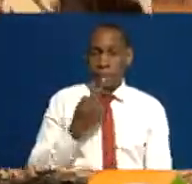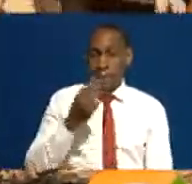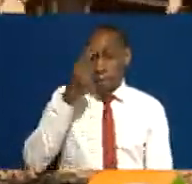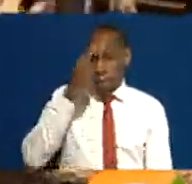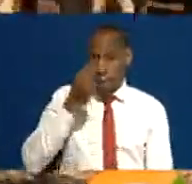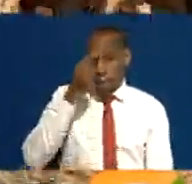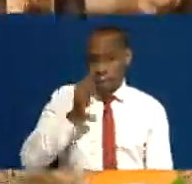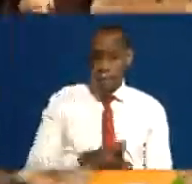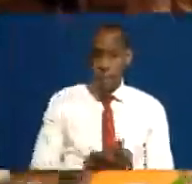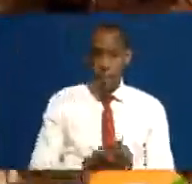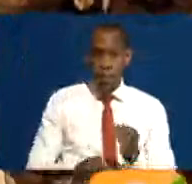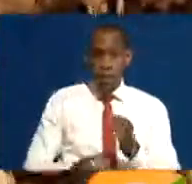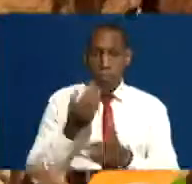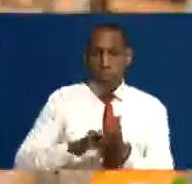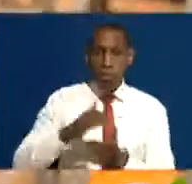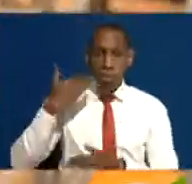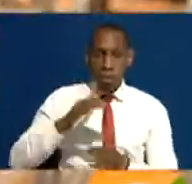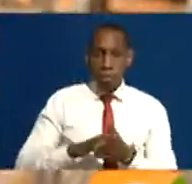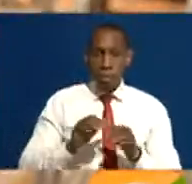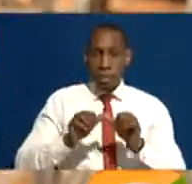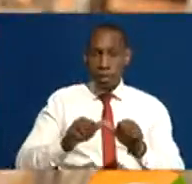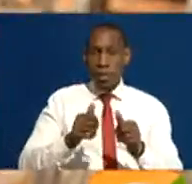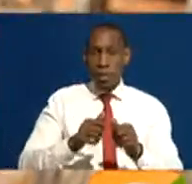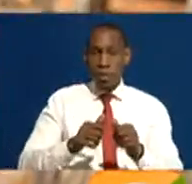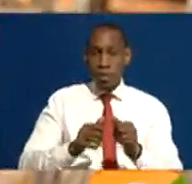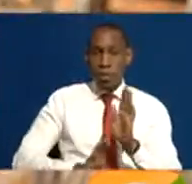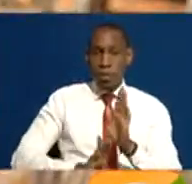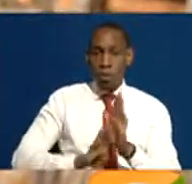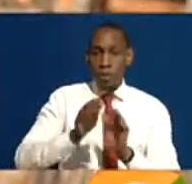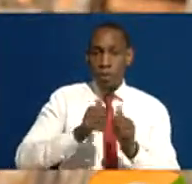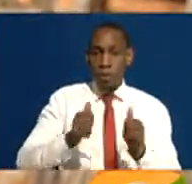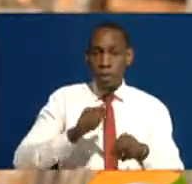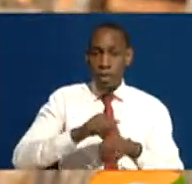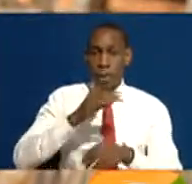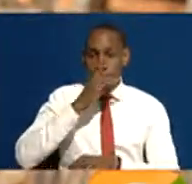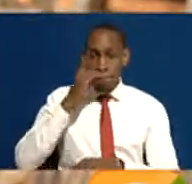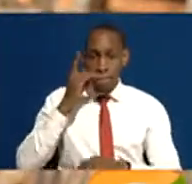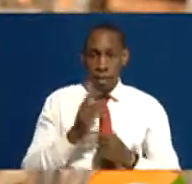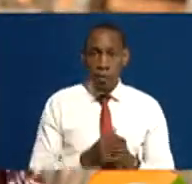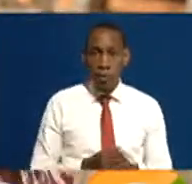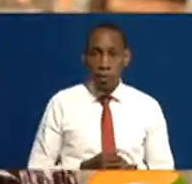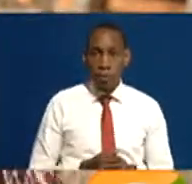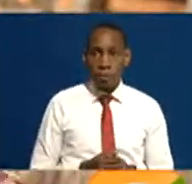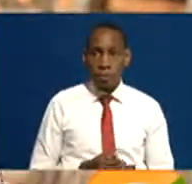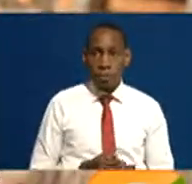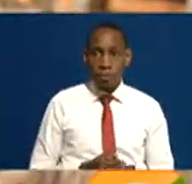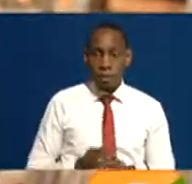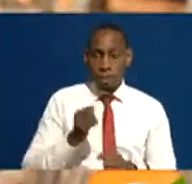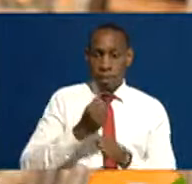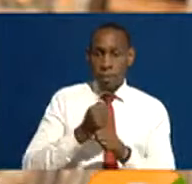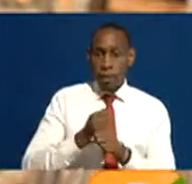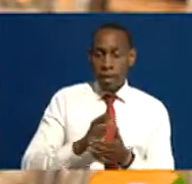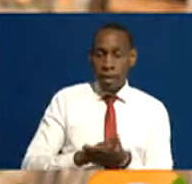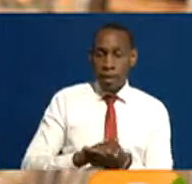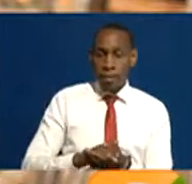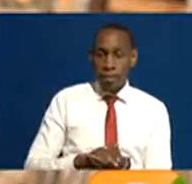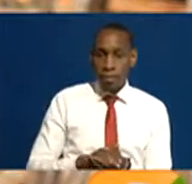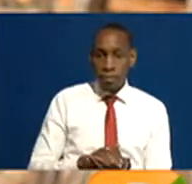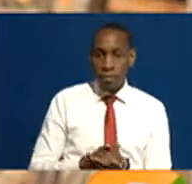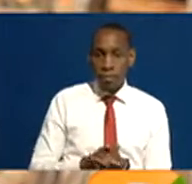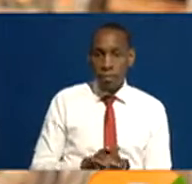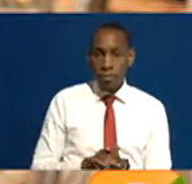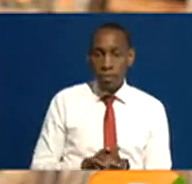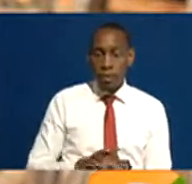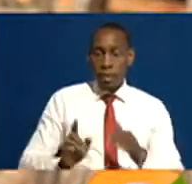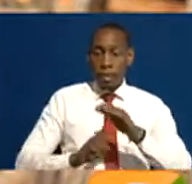a drought-tolerant breed. Nilifanya tu na watu wenye washa kama LIC Mogotio, maybe through Ministry